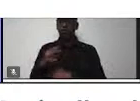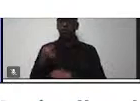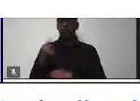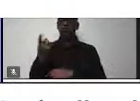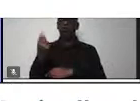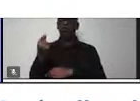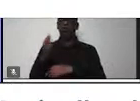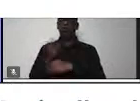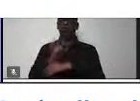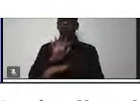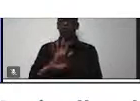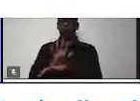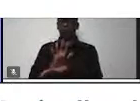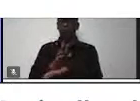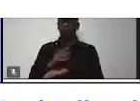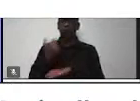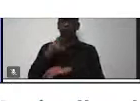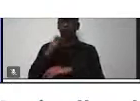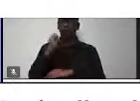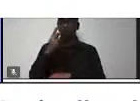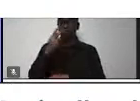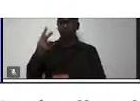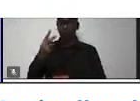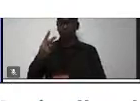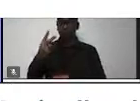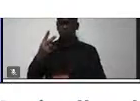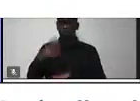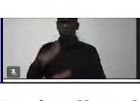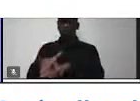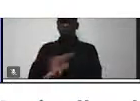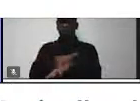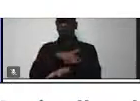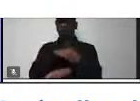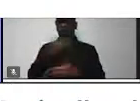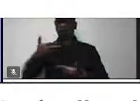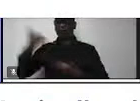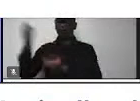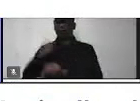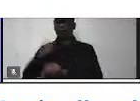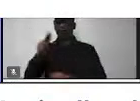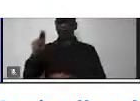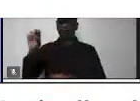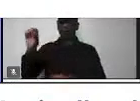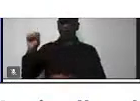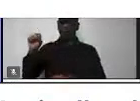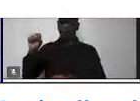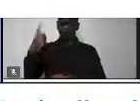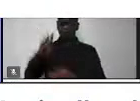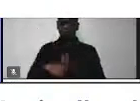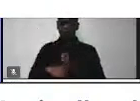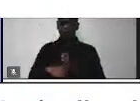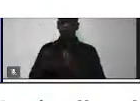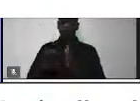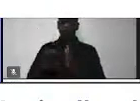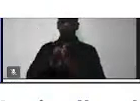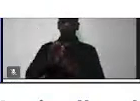2015, where one can see that actually our agricultural exports actually to the US have actually started increasing, you know,